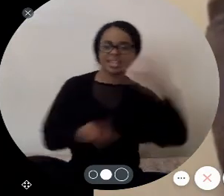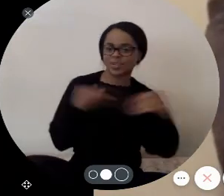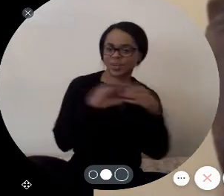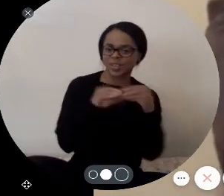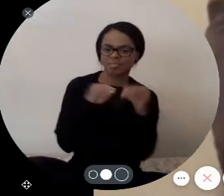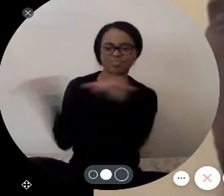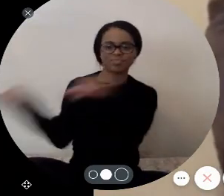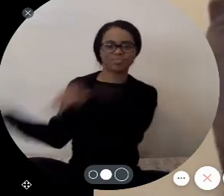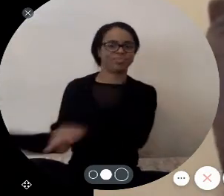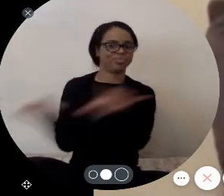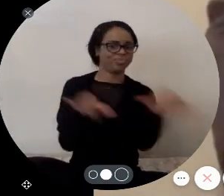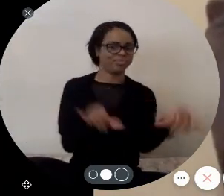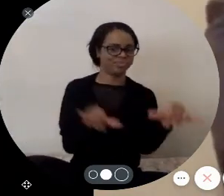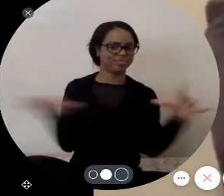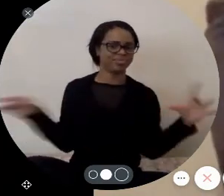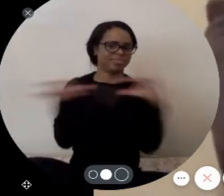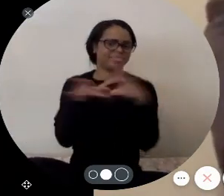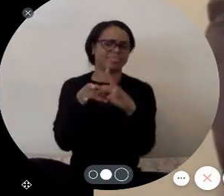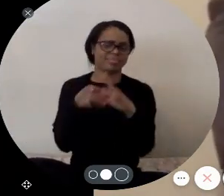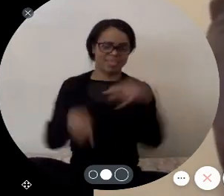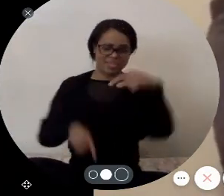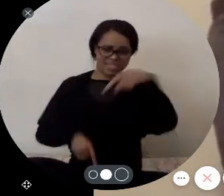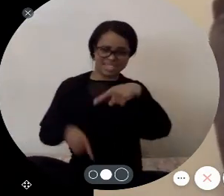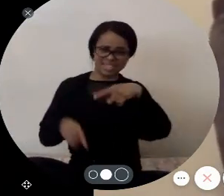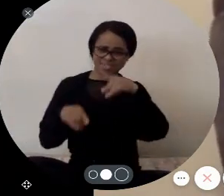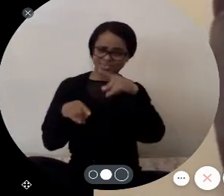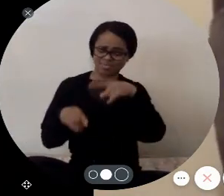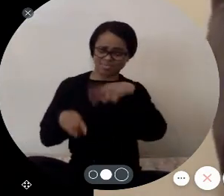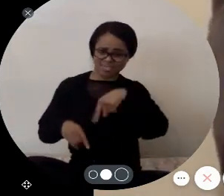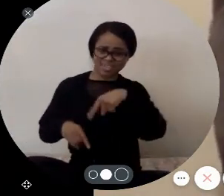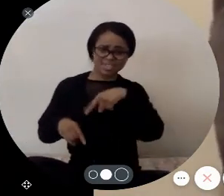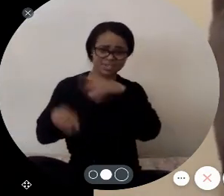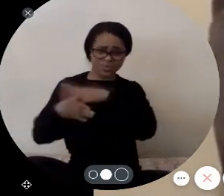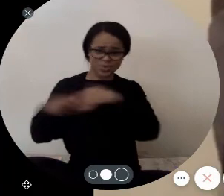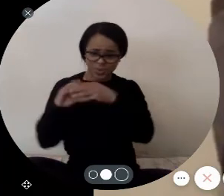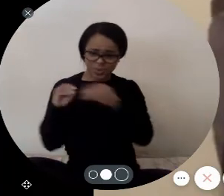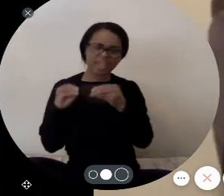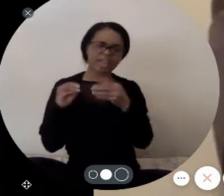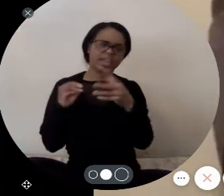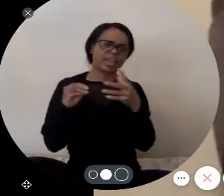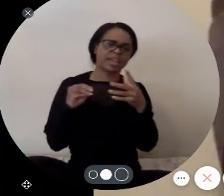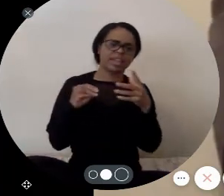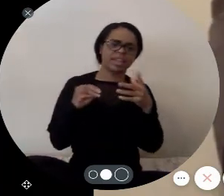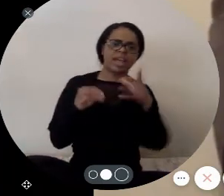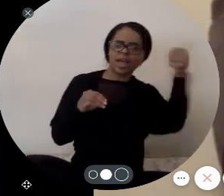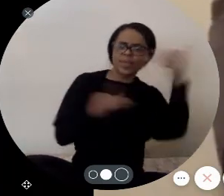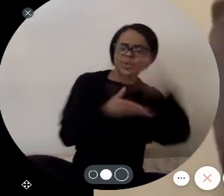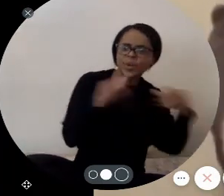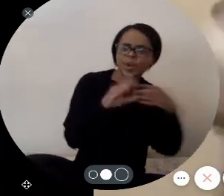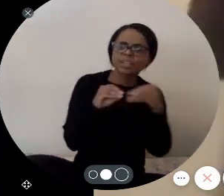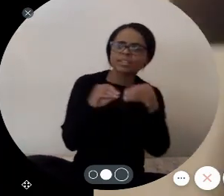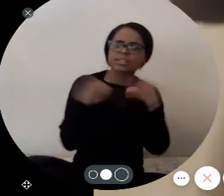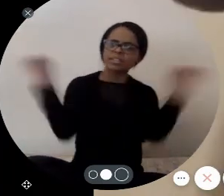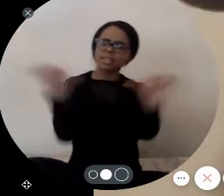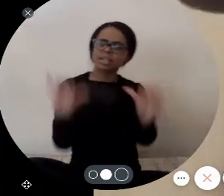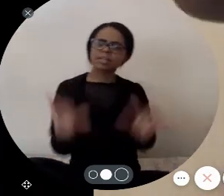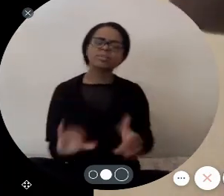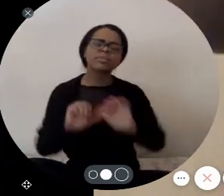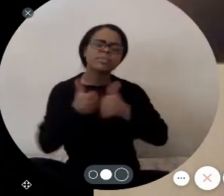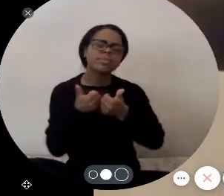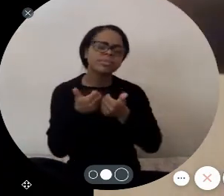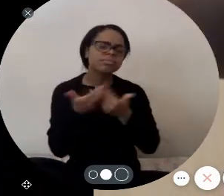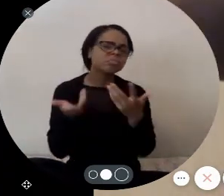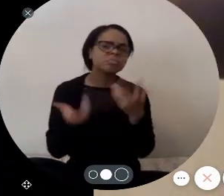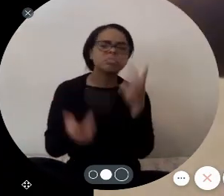made? So how is this fable like the story of Mary Poppins? Let's see, what are your answers?